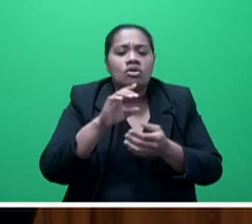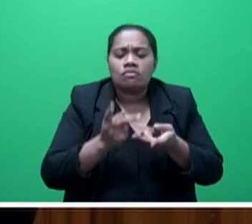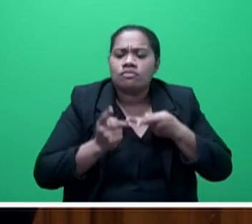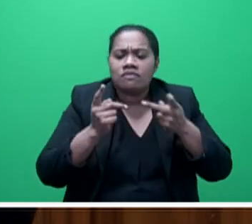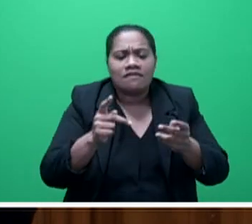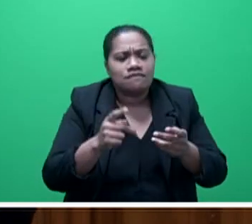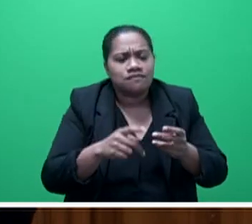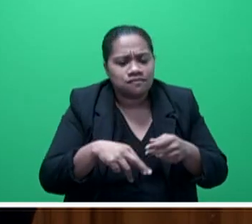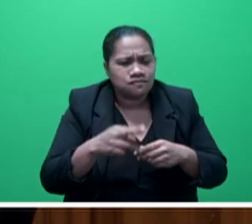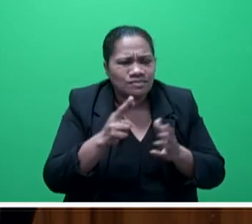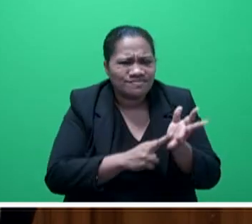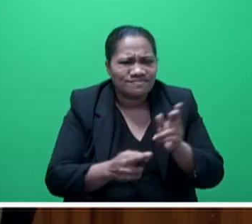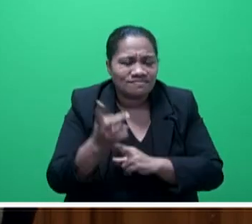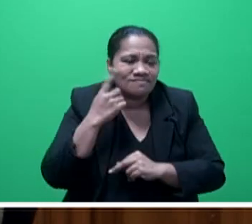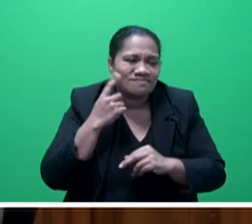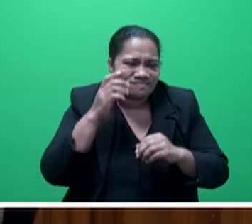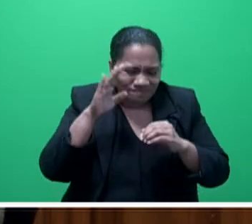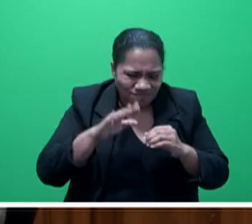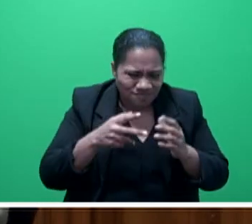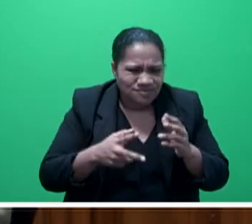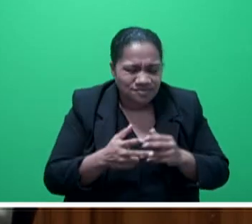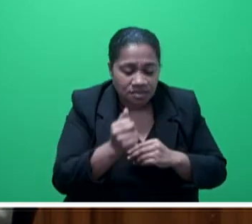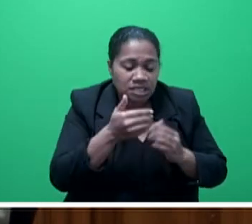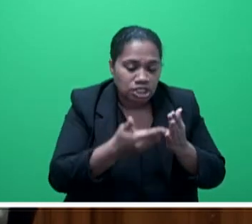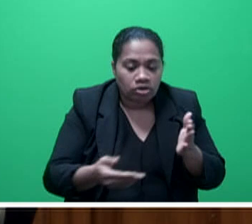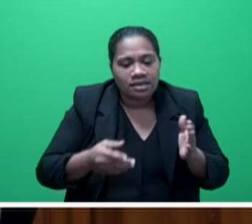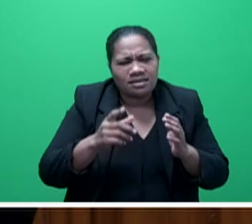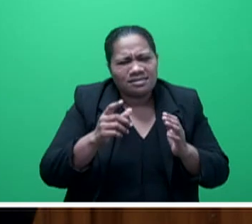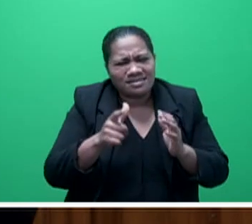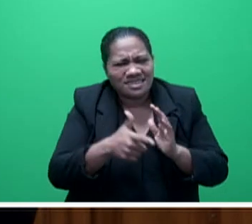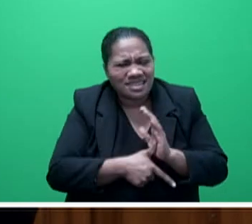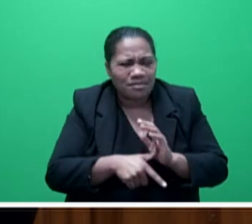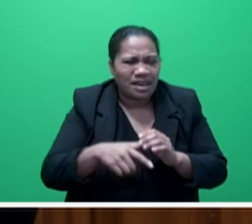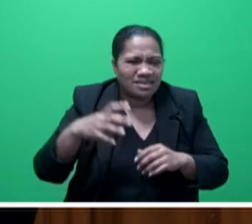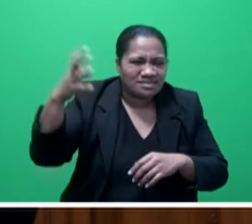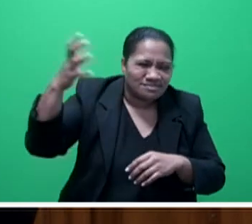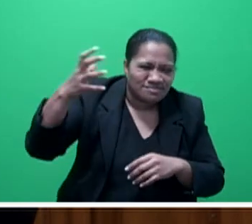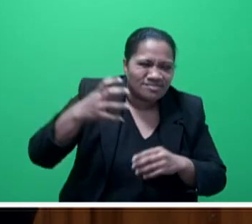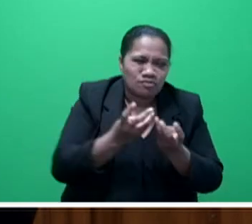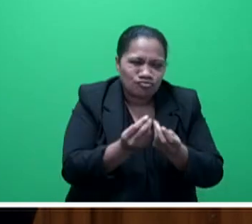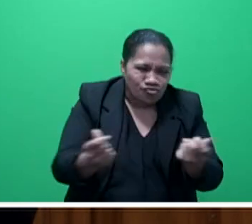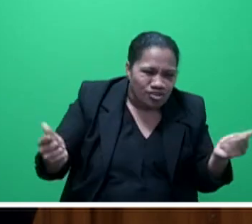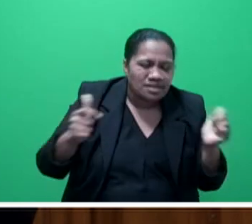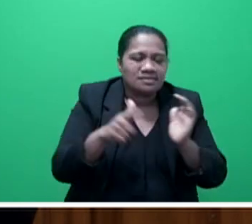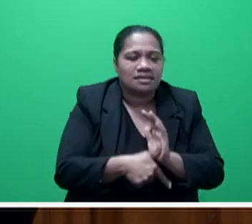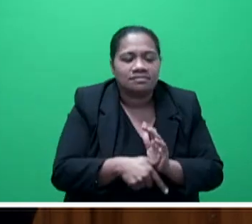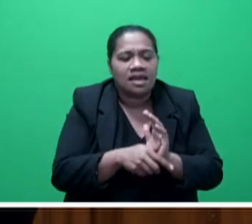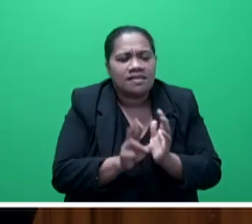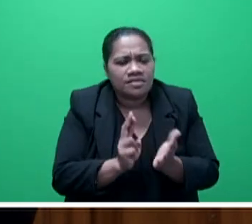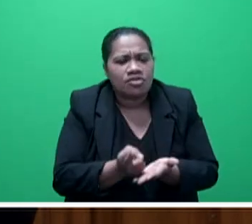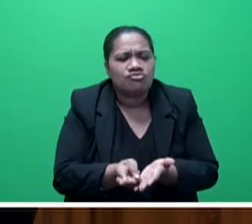cutting to communities in non-metered areas during the periods of drought, water disruption, and during the current recovery period from